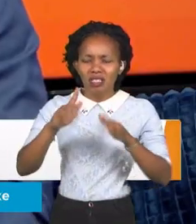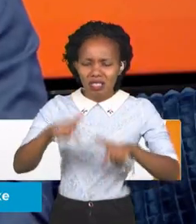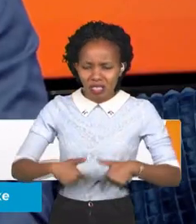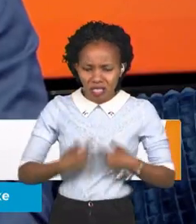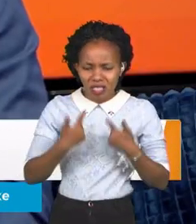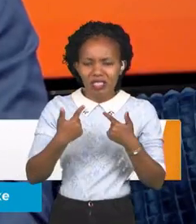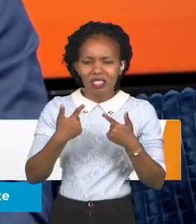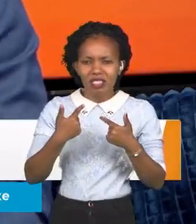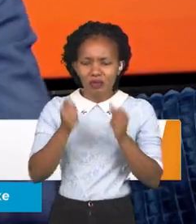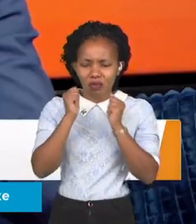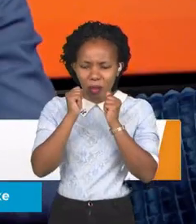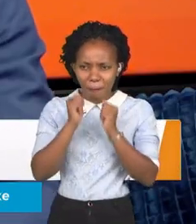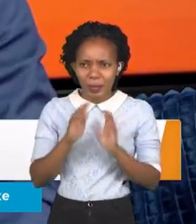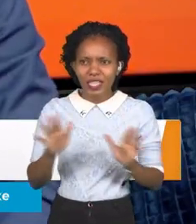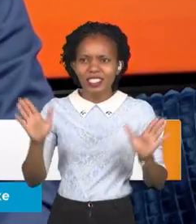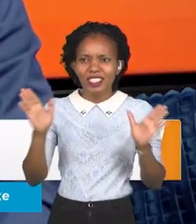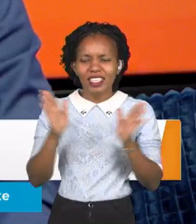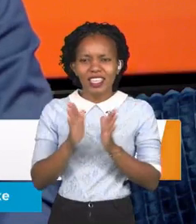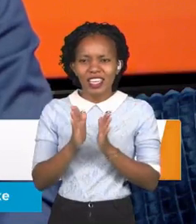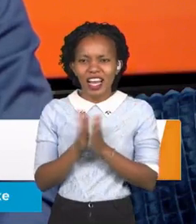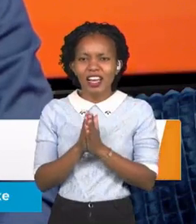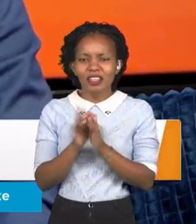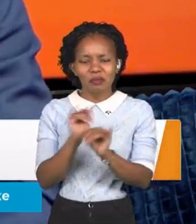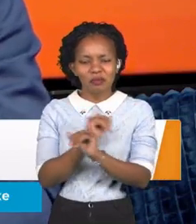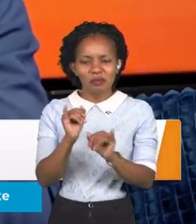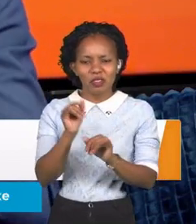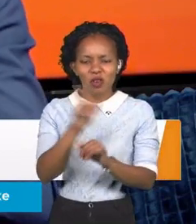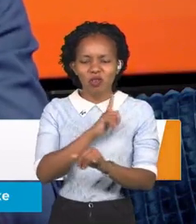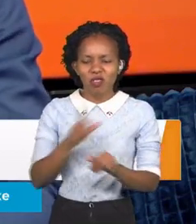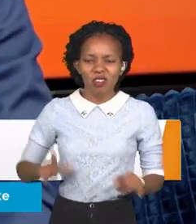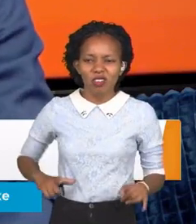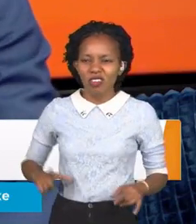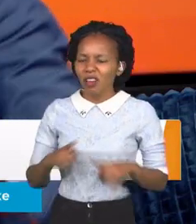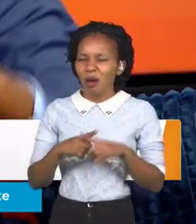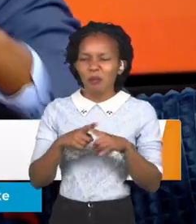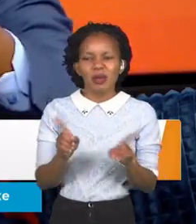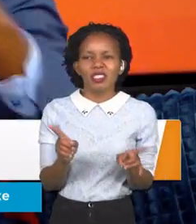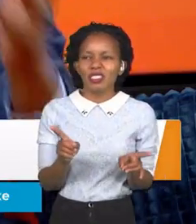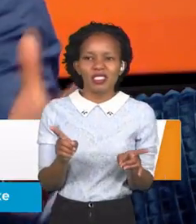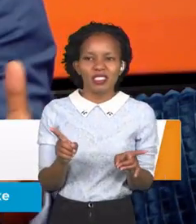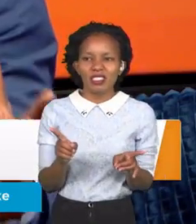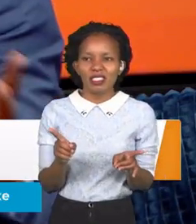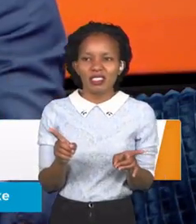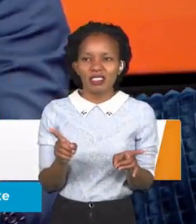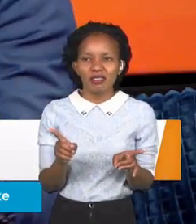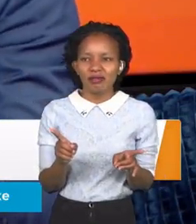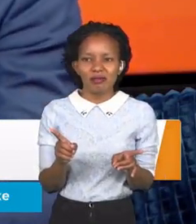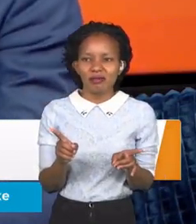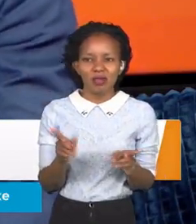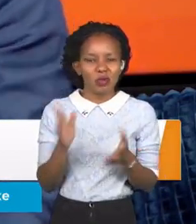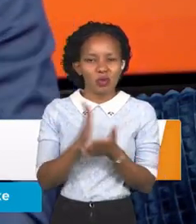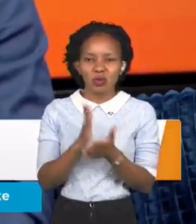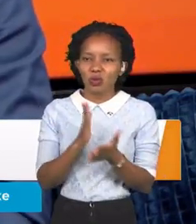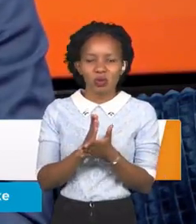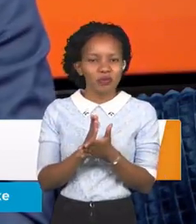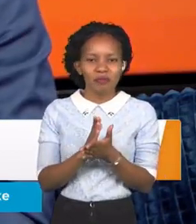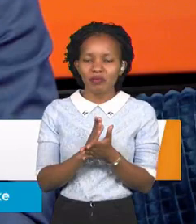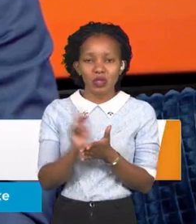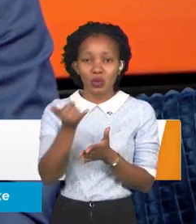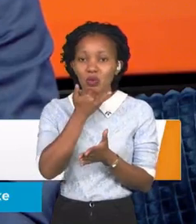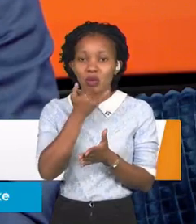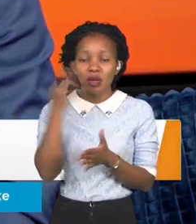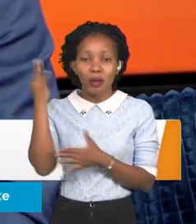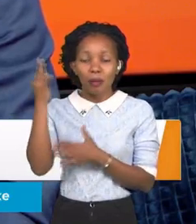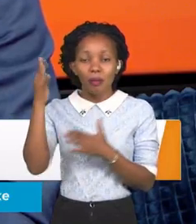for the blessings and the washings of the Lord. But it's bad. I'm not being blasphemous here, but still it's unfortunate. Yeah. Preachers.